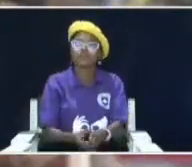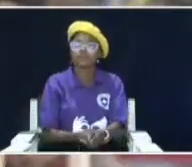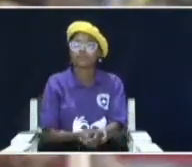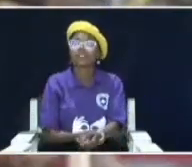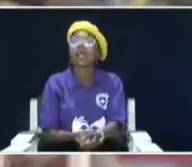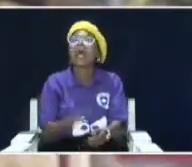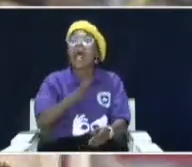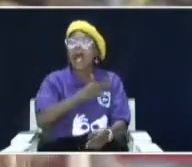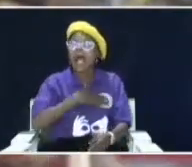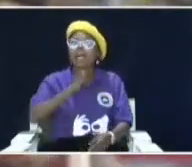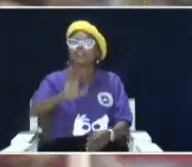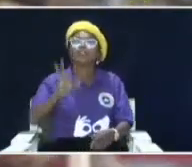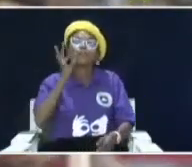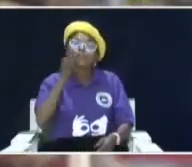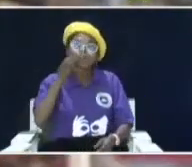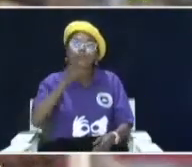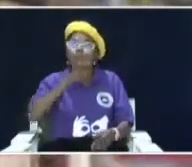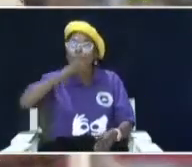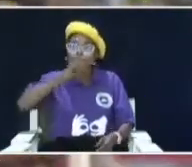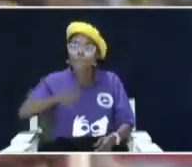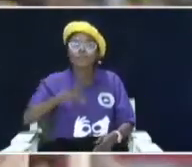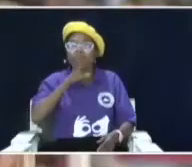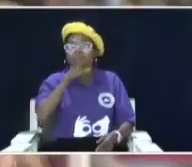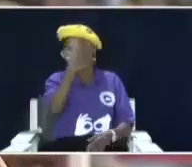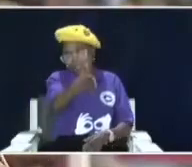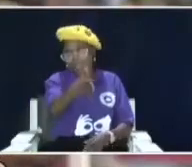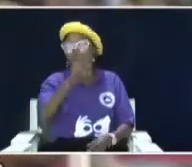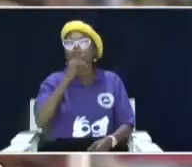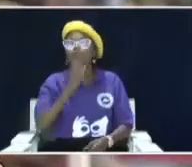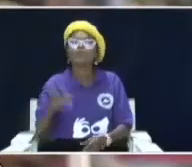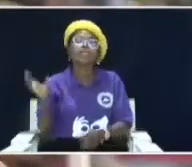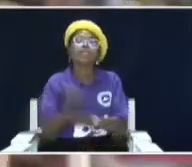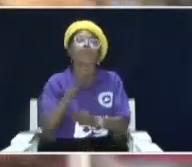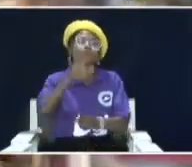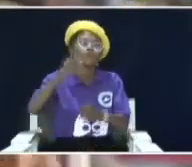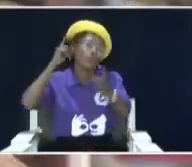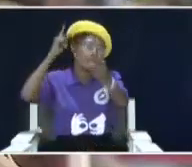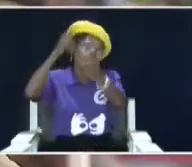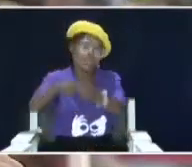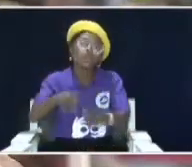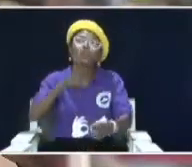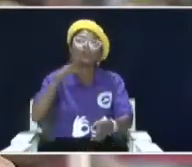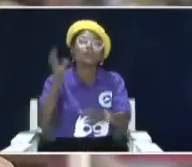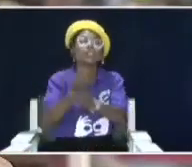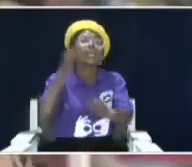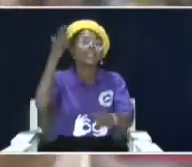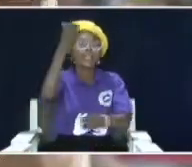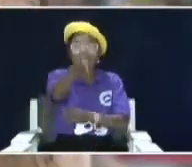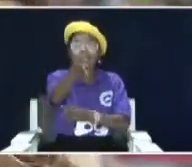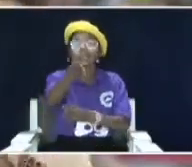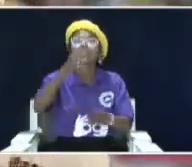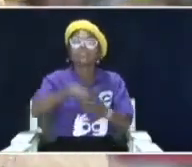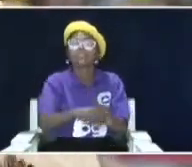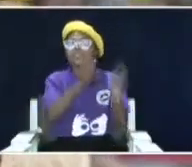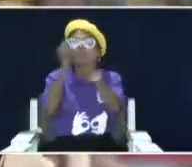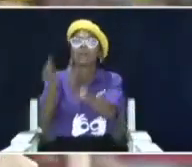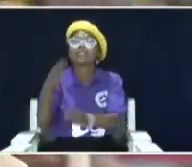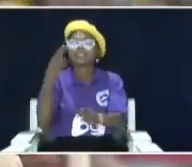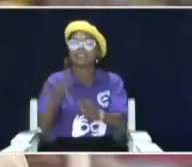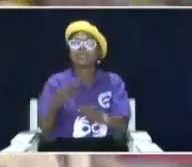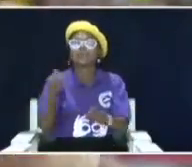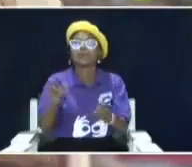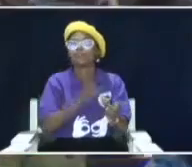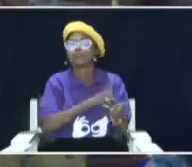And your fruit must be there. We will reach our goal. We will get there. In the mighty name of the